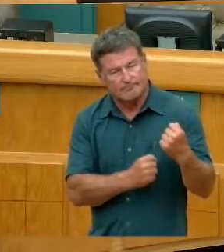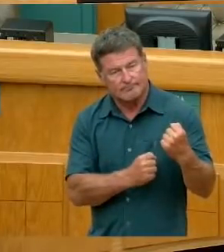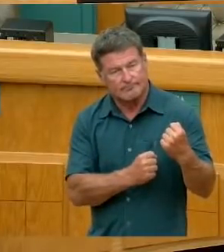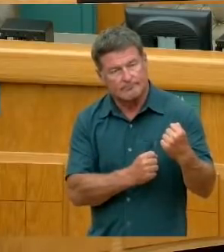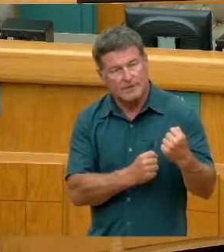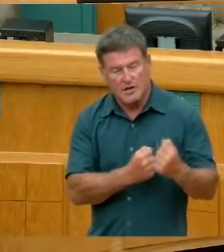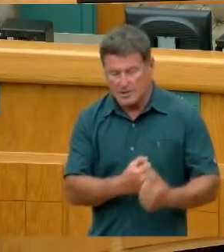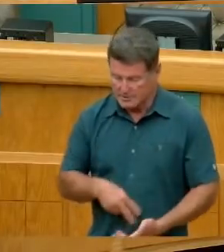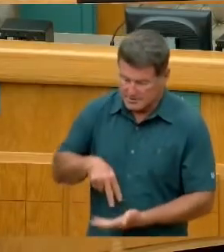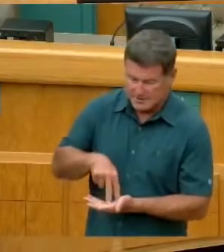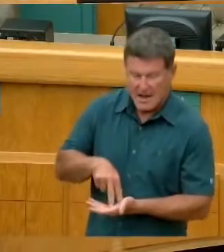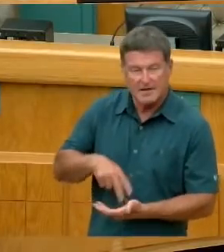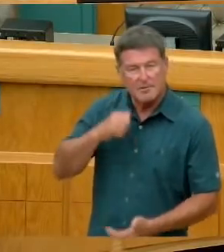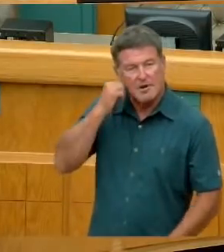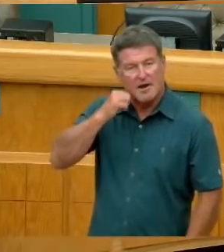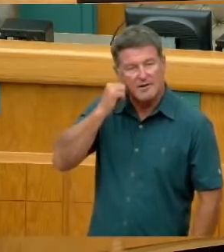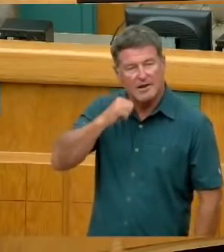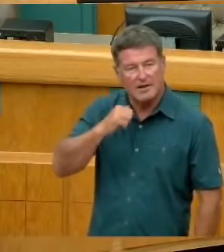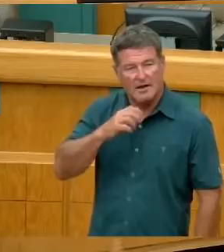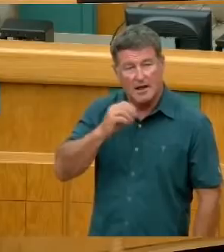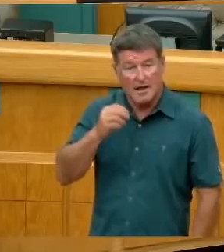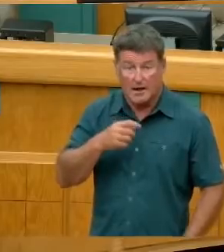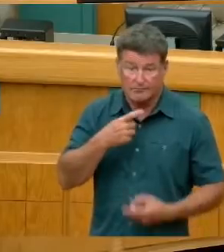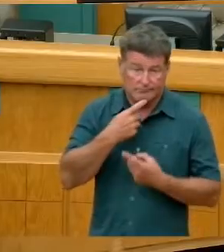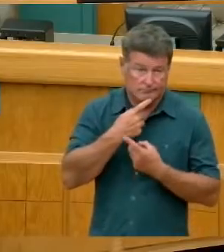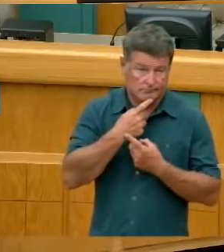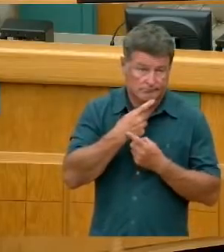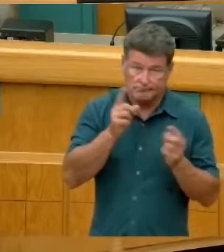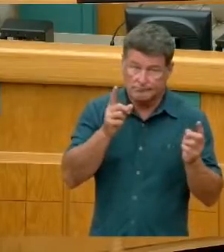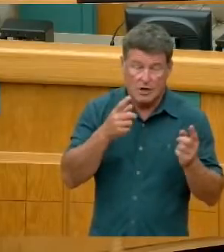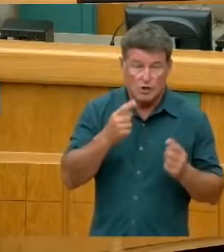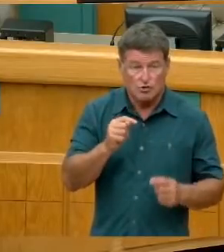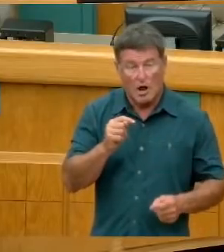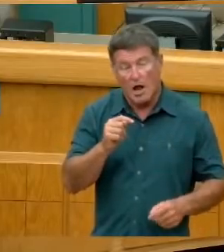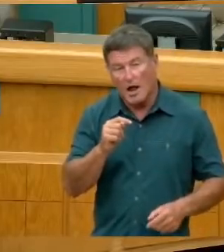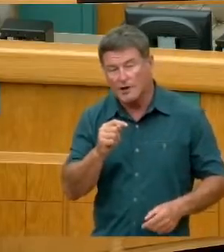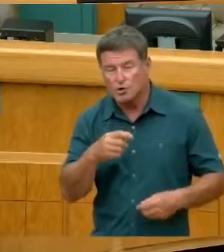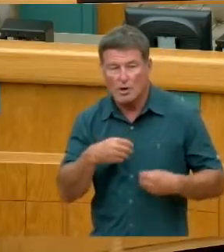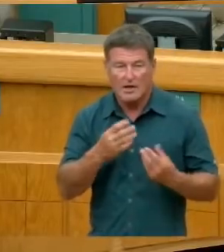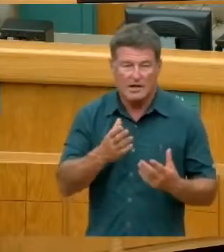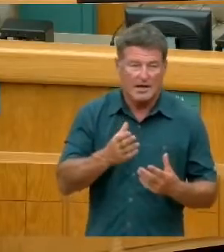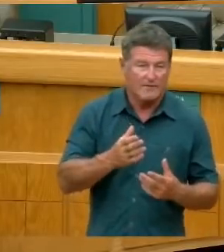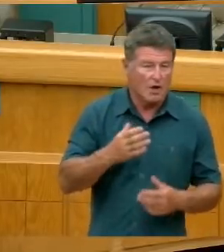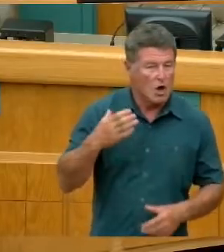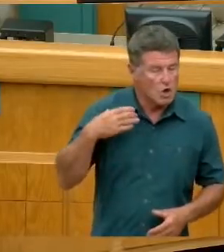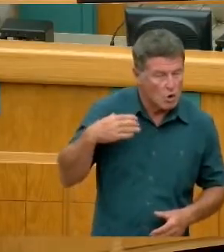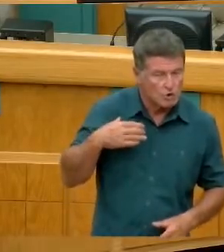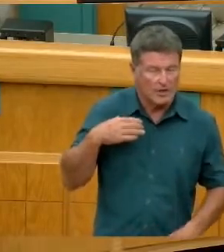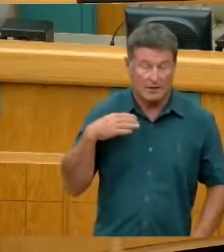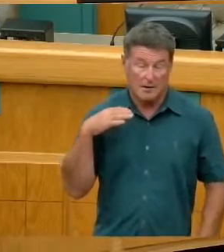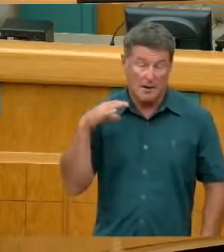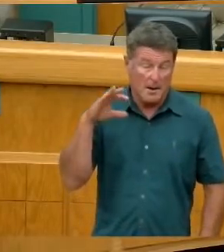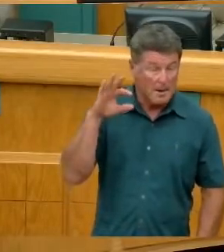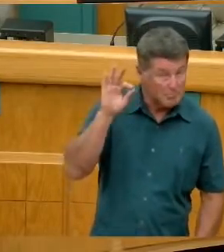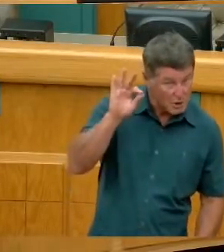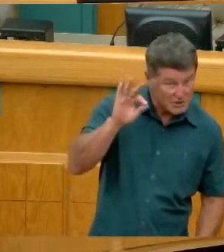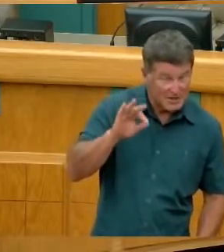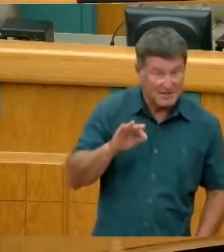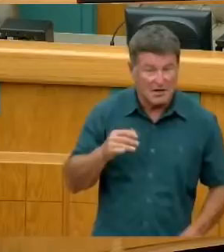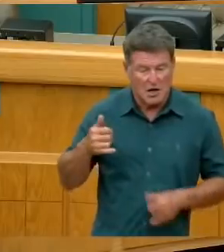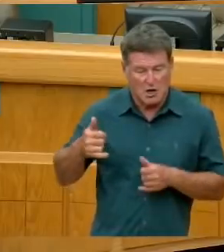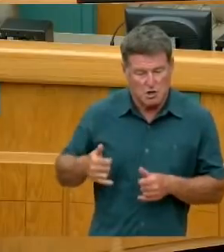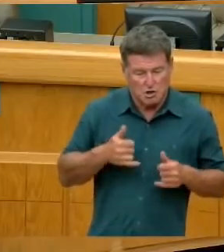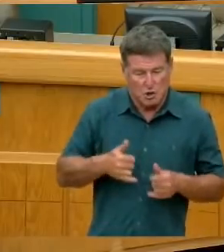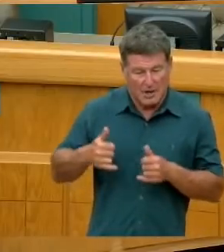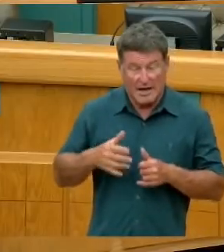you give me the strength to get up here every single day and try to do a little bit of preaching, a little bit of coaching,